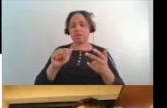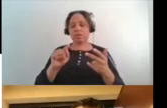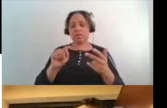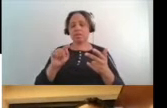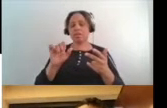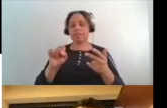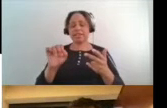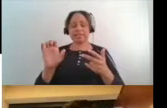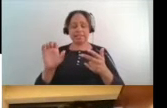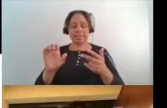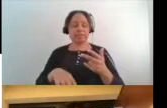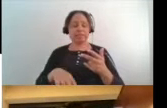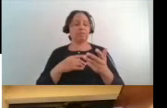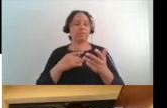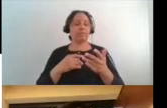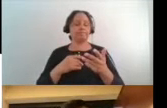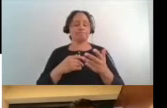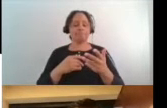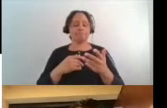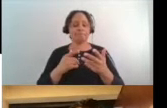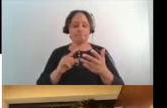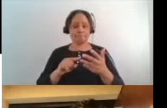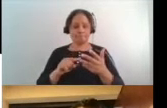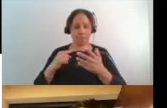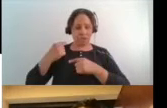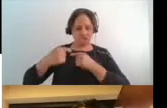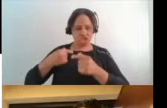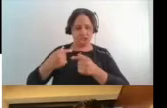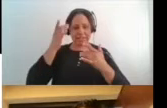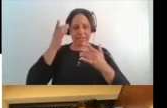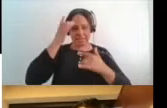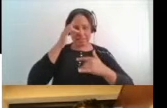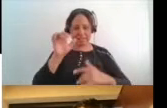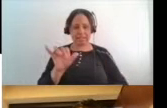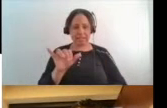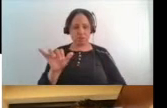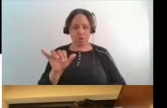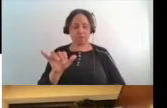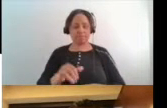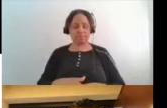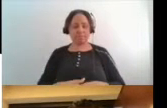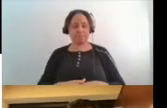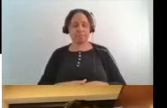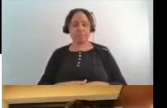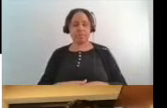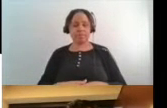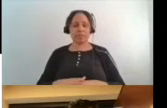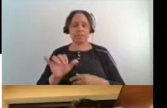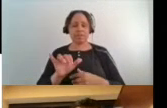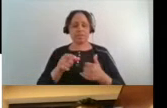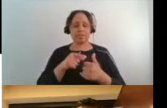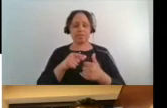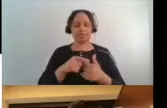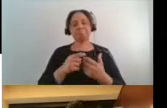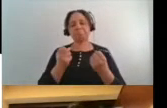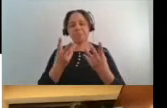going away. And then there's some genetic diseases as well that can happen. Like primary sclerosing cholangitis. So there's a